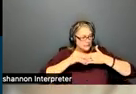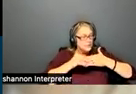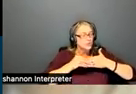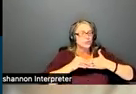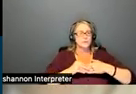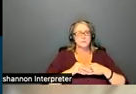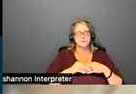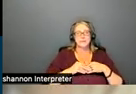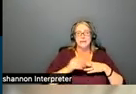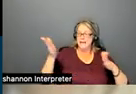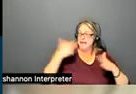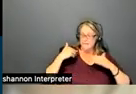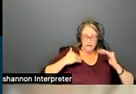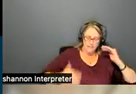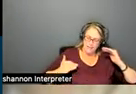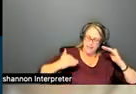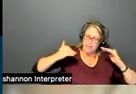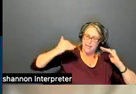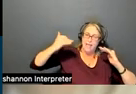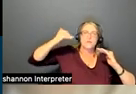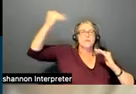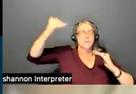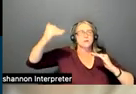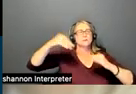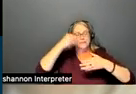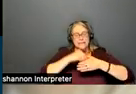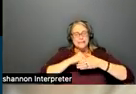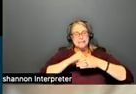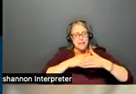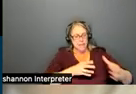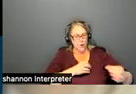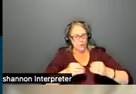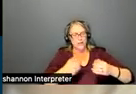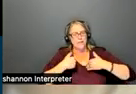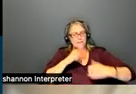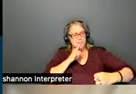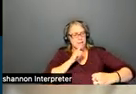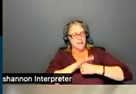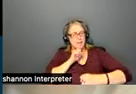to see it at every level of leadership within the organization and have that commitment